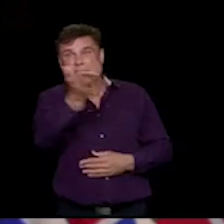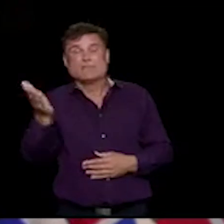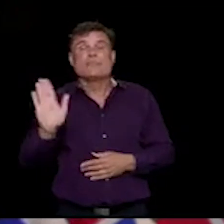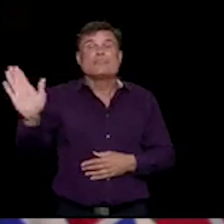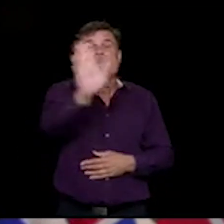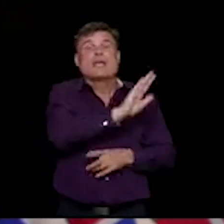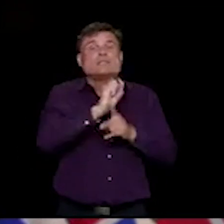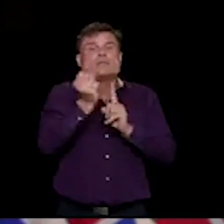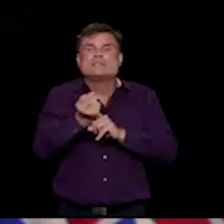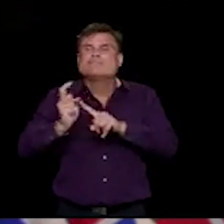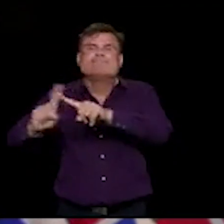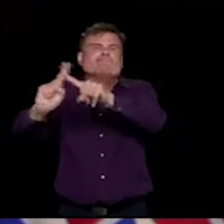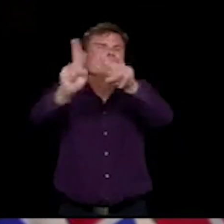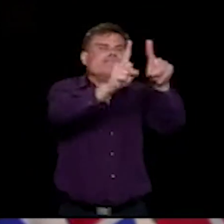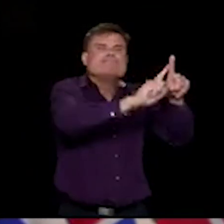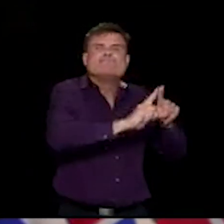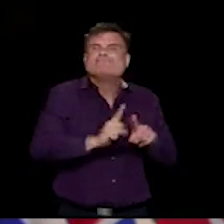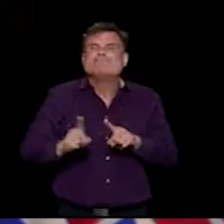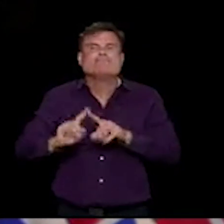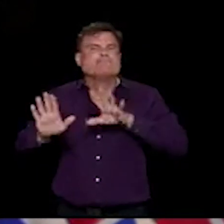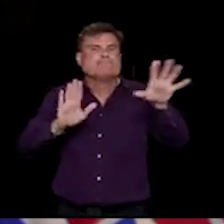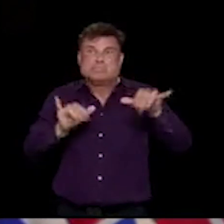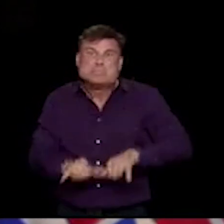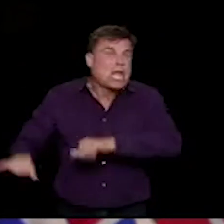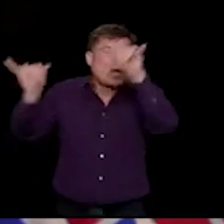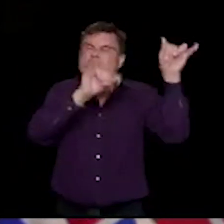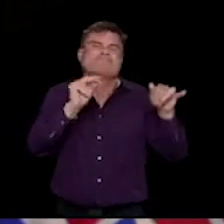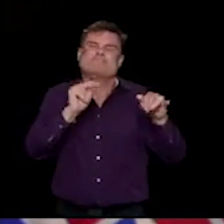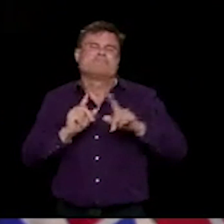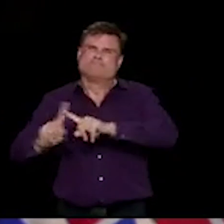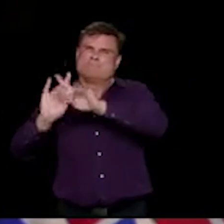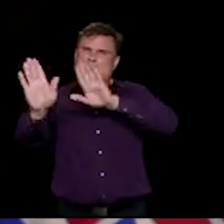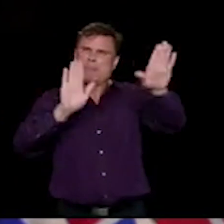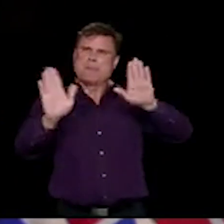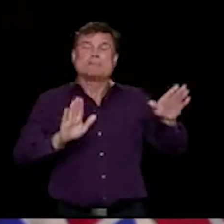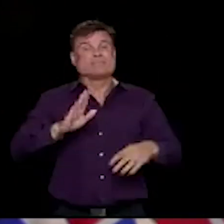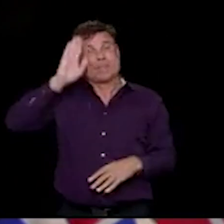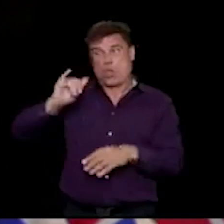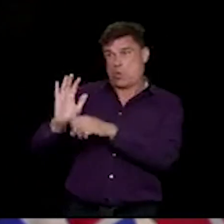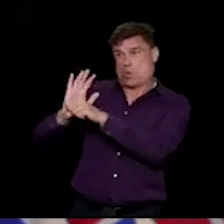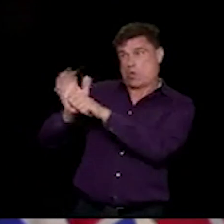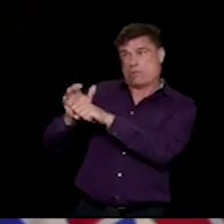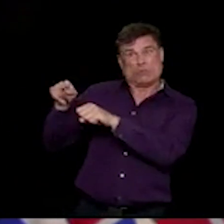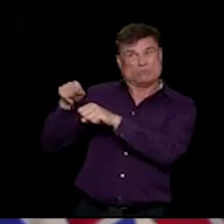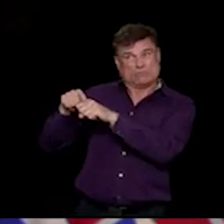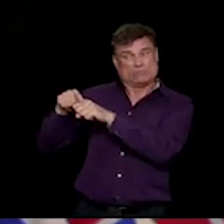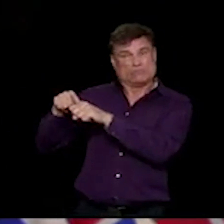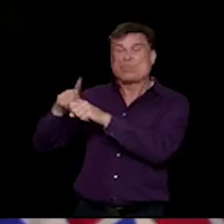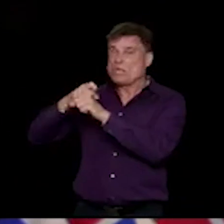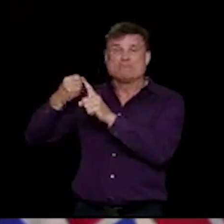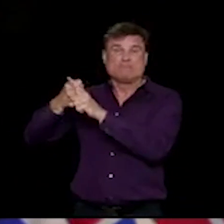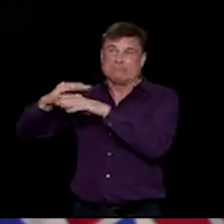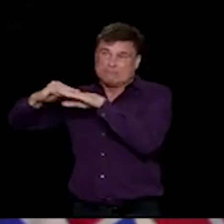their own situation. And that's something that we've known from the very beginning of this, that it affects different people differently.